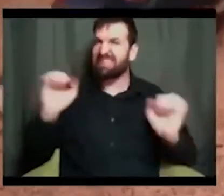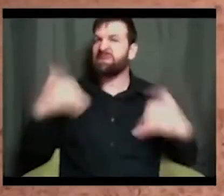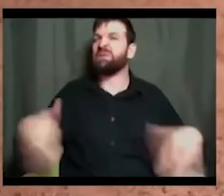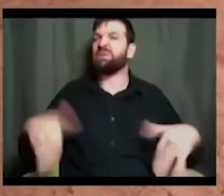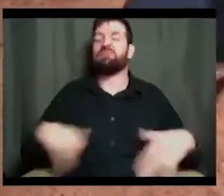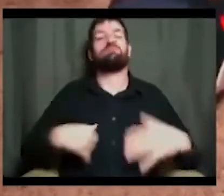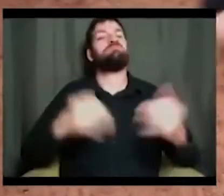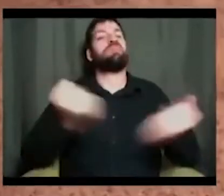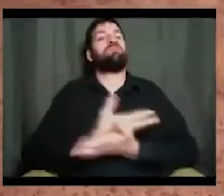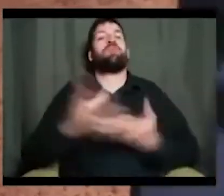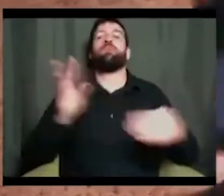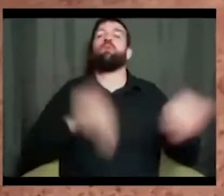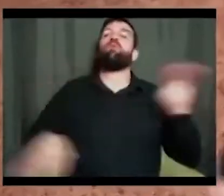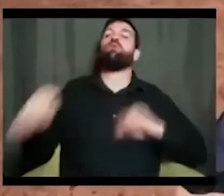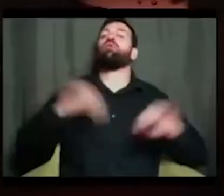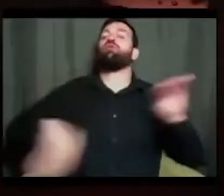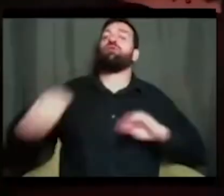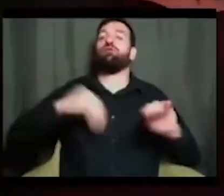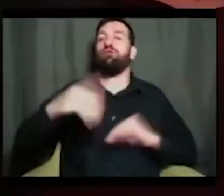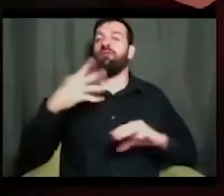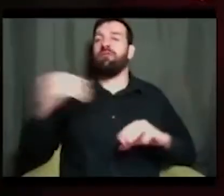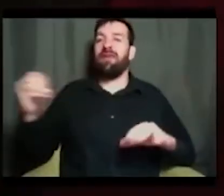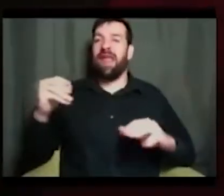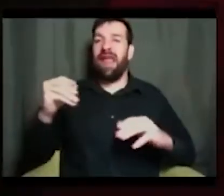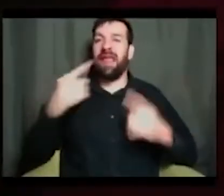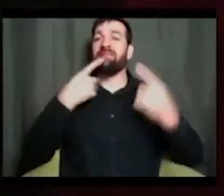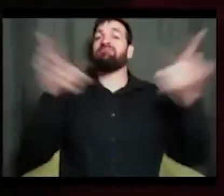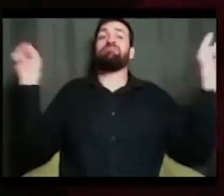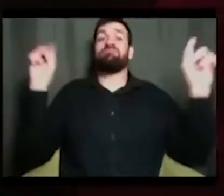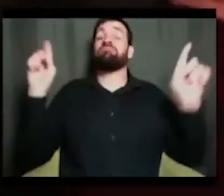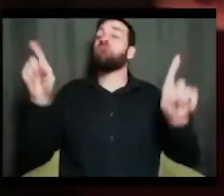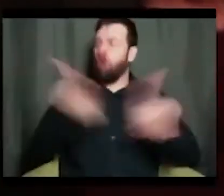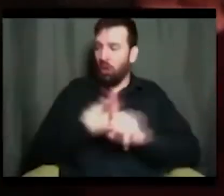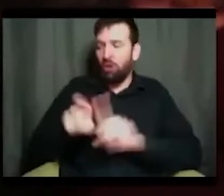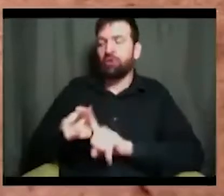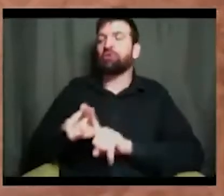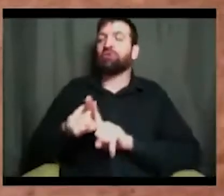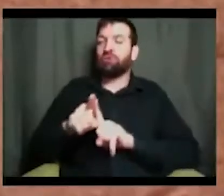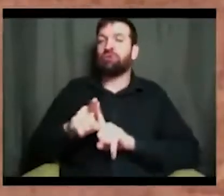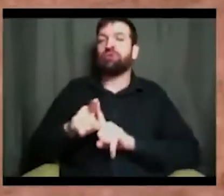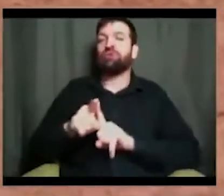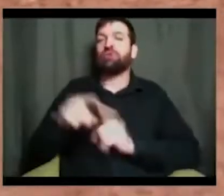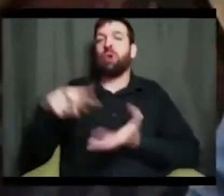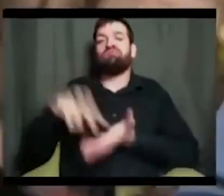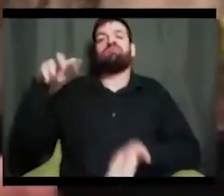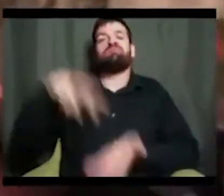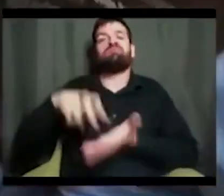movement and proclamations. I can jump pretty high.